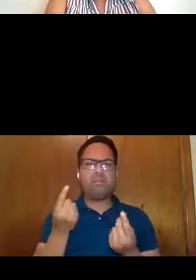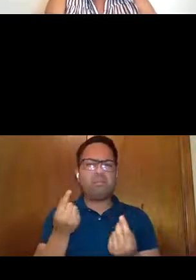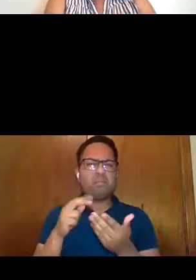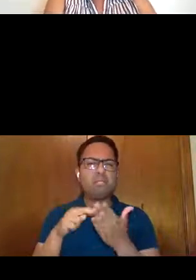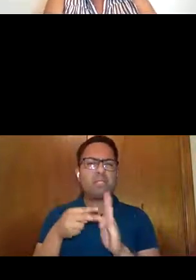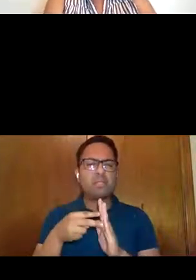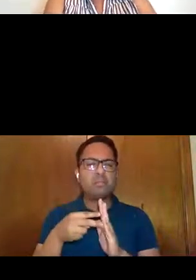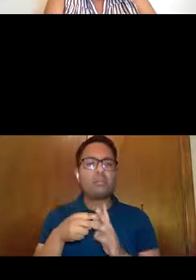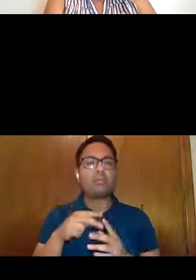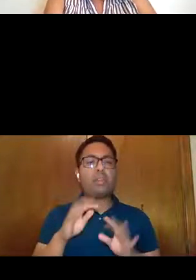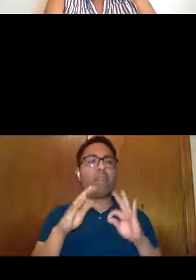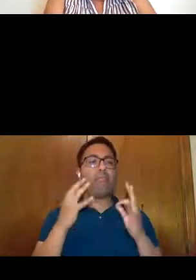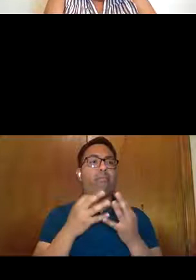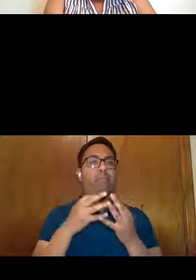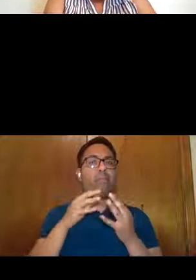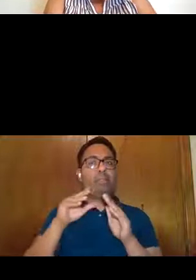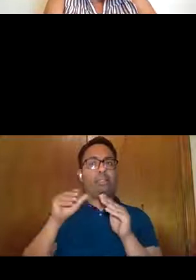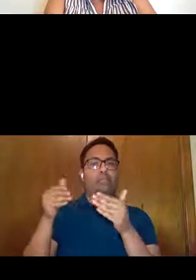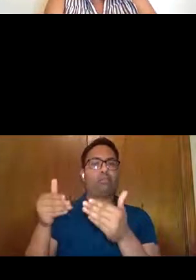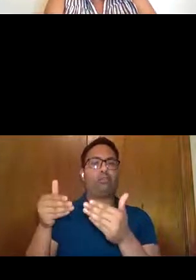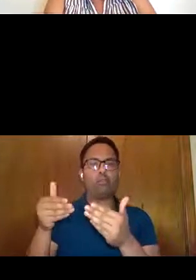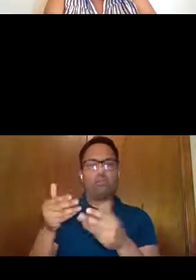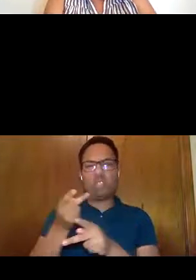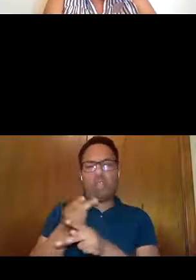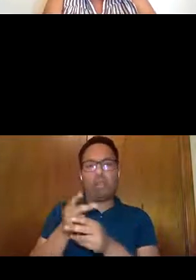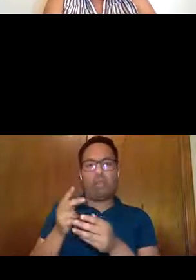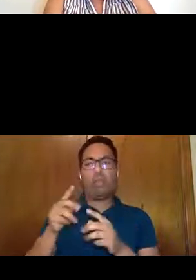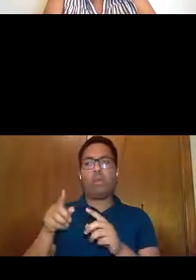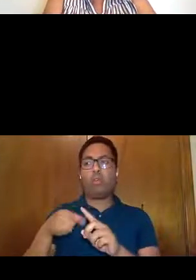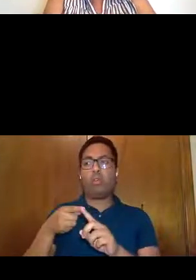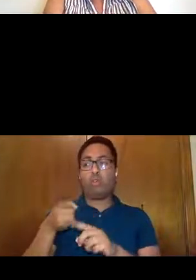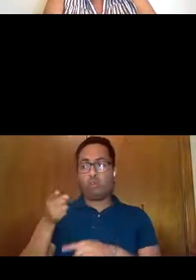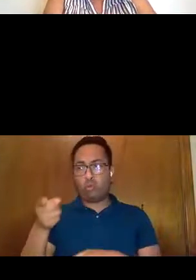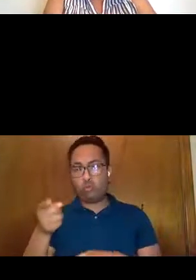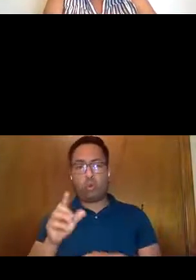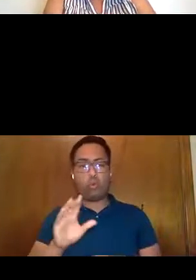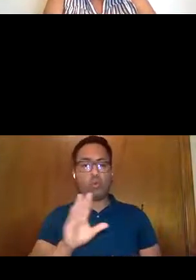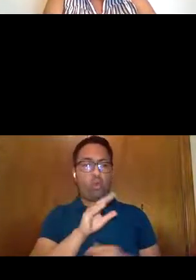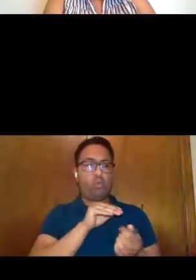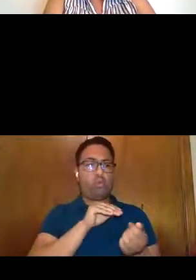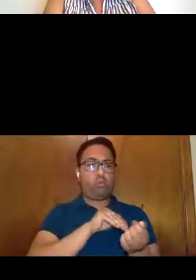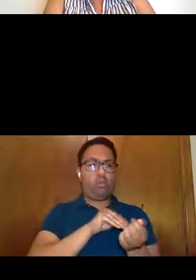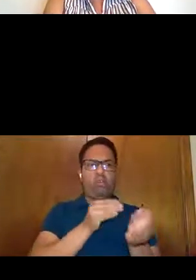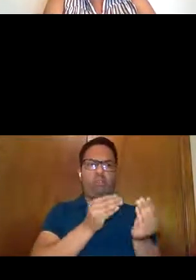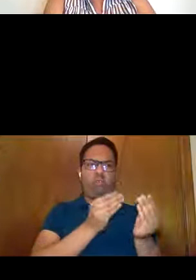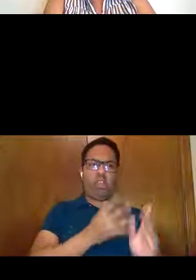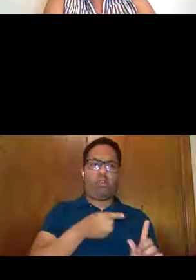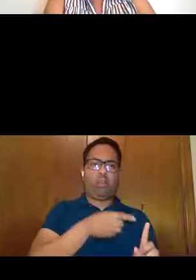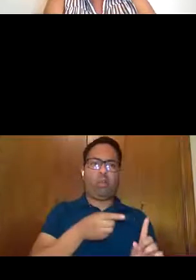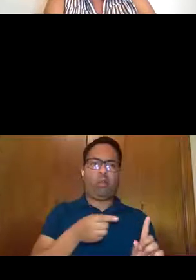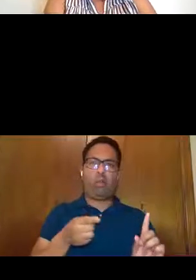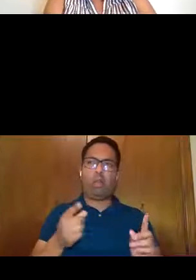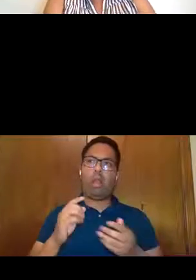Family-centered care is when you and your provider are working together for the well-being of your loved